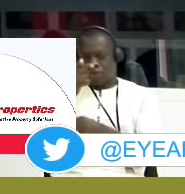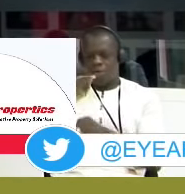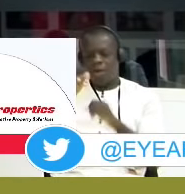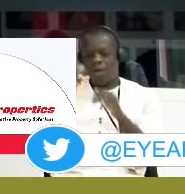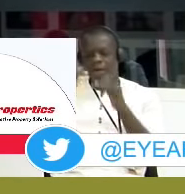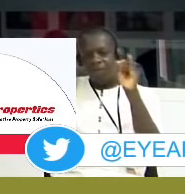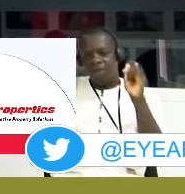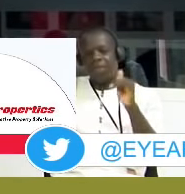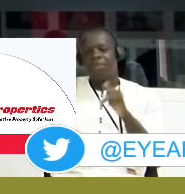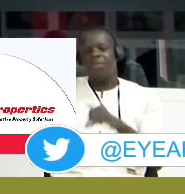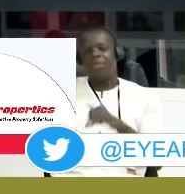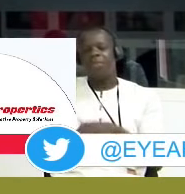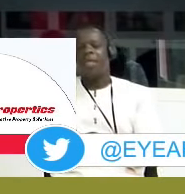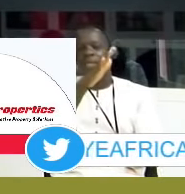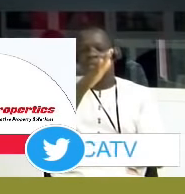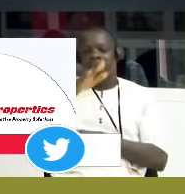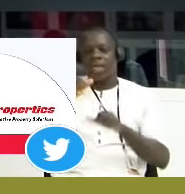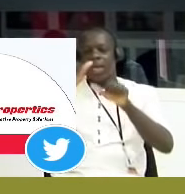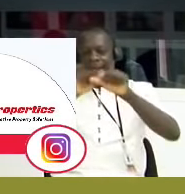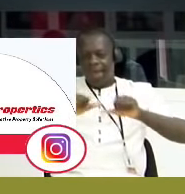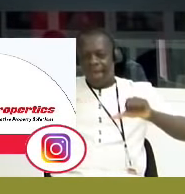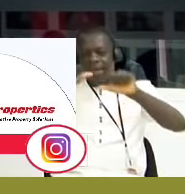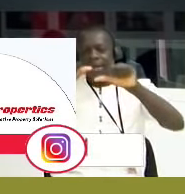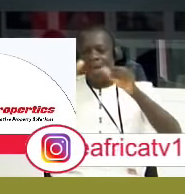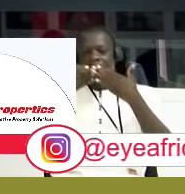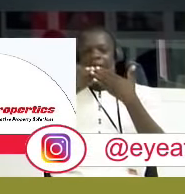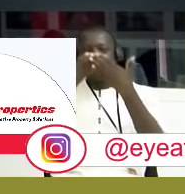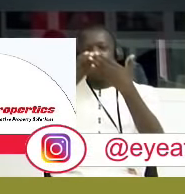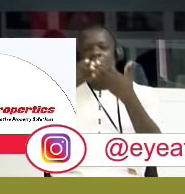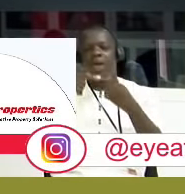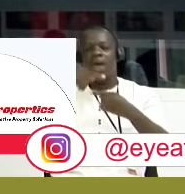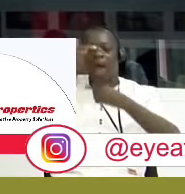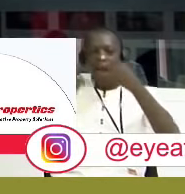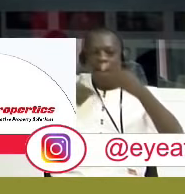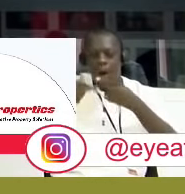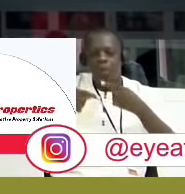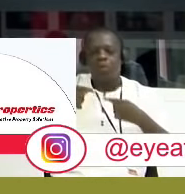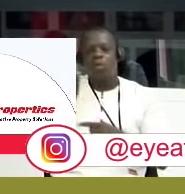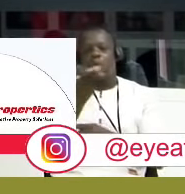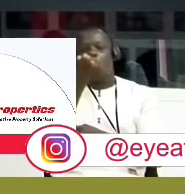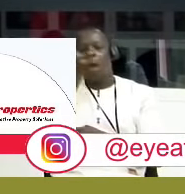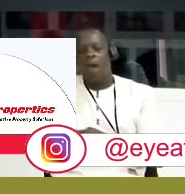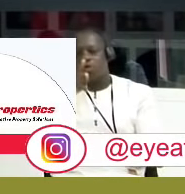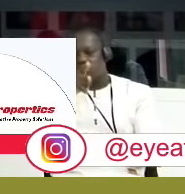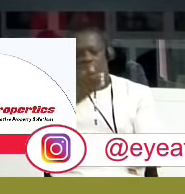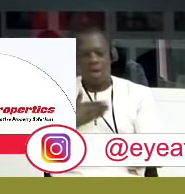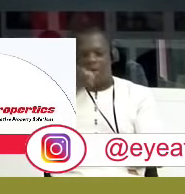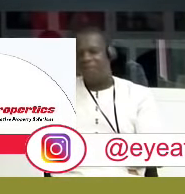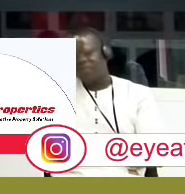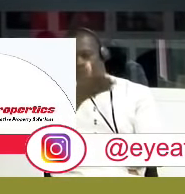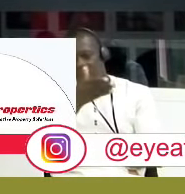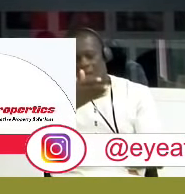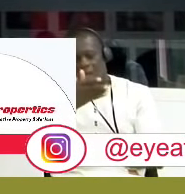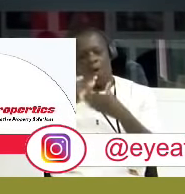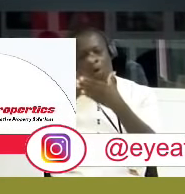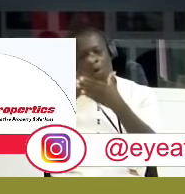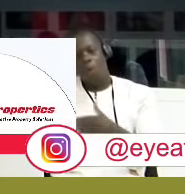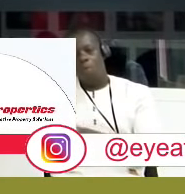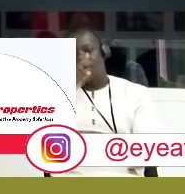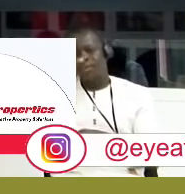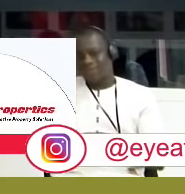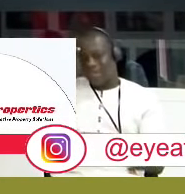point tell you anything about either why you were there or what was expected of